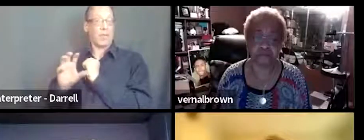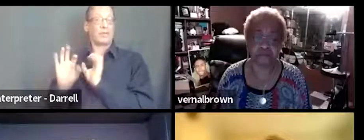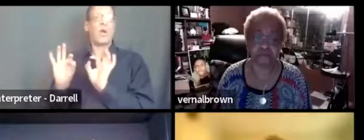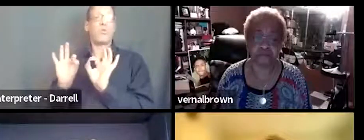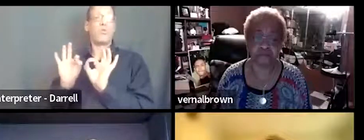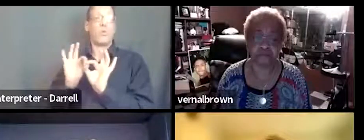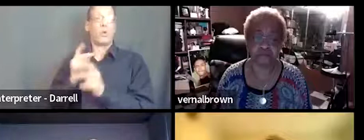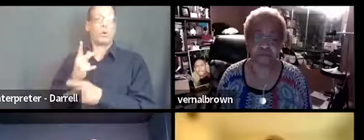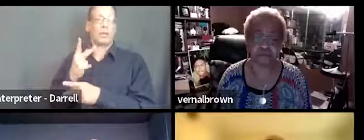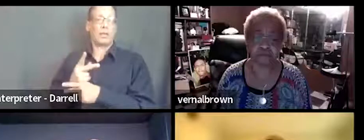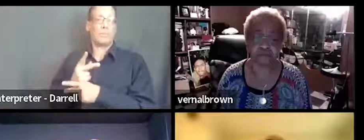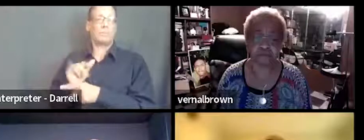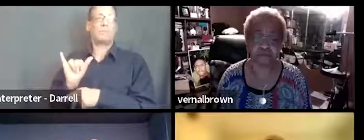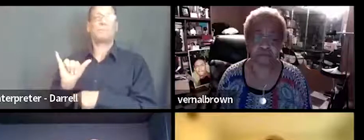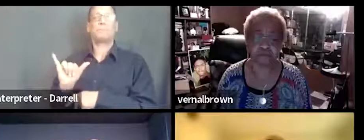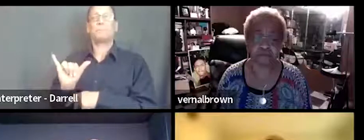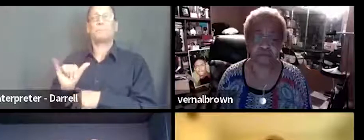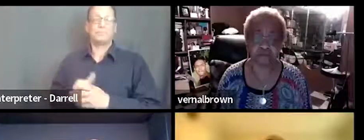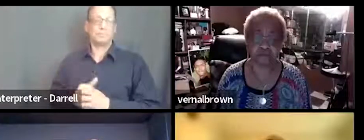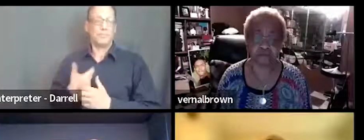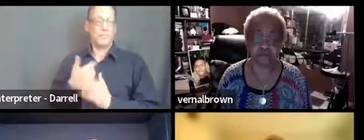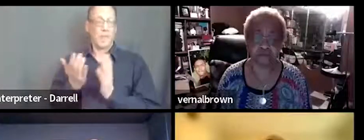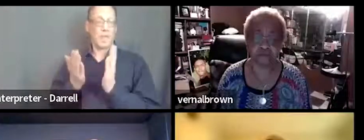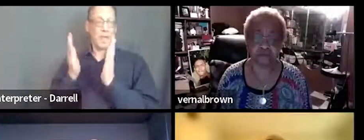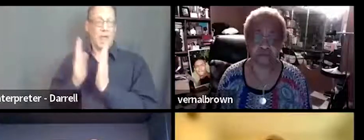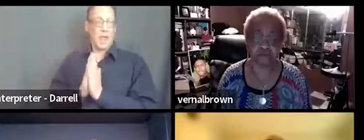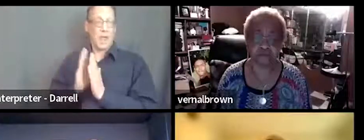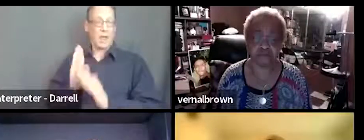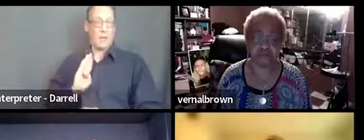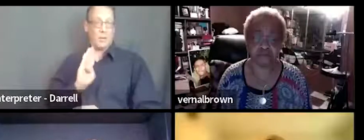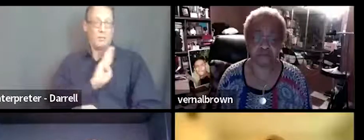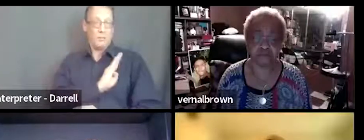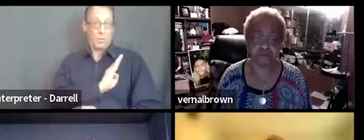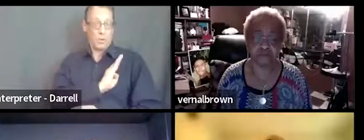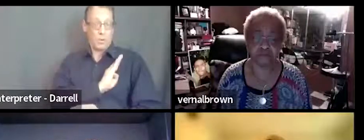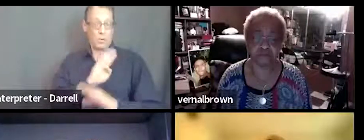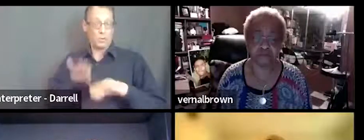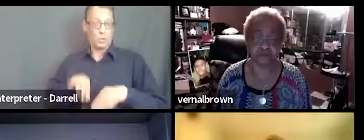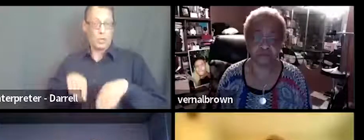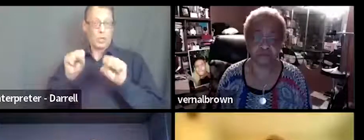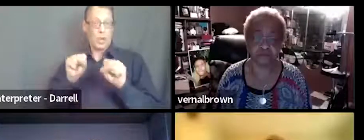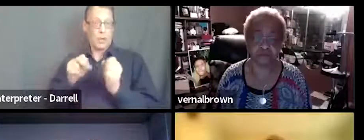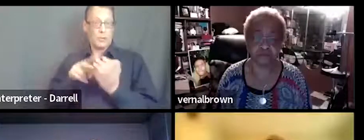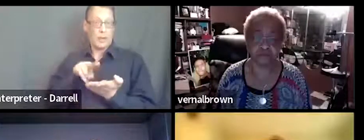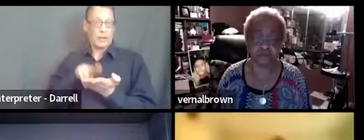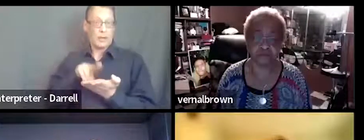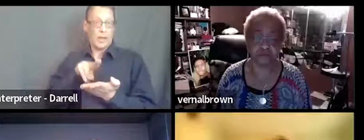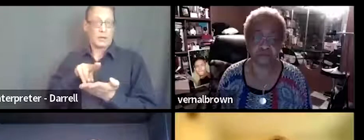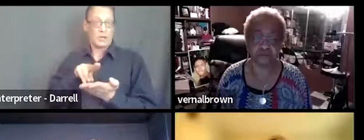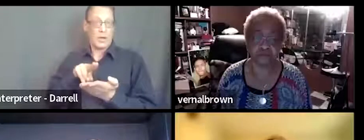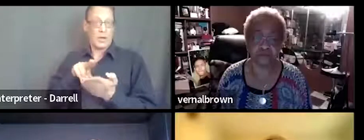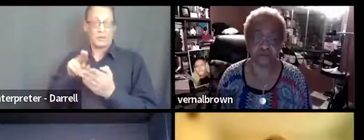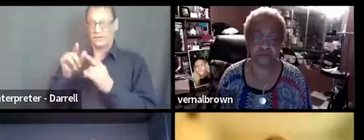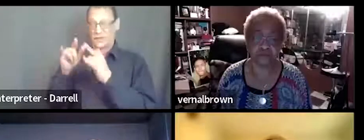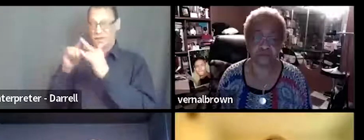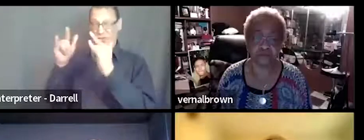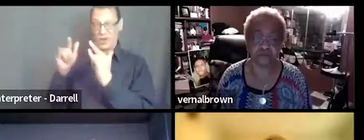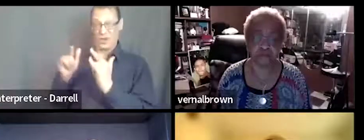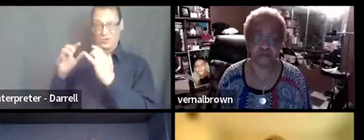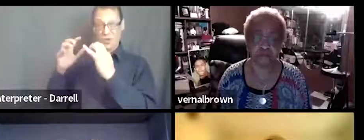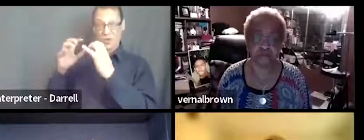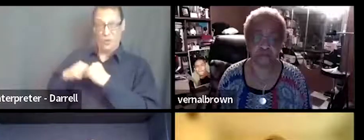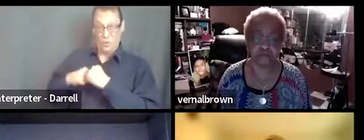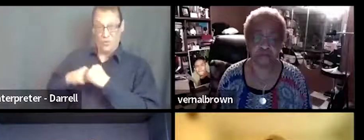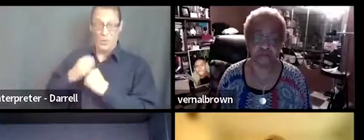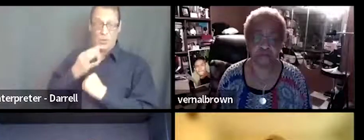the structure. I ask this board to adopt a resolution and contract with a vendor to dismantle these structures as soon as